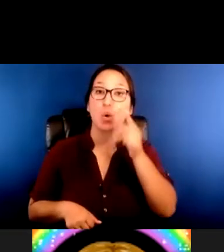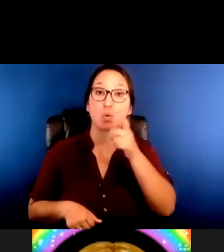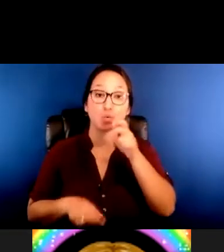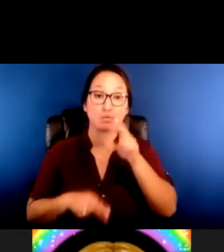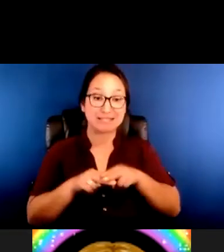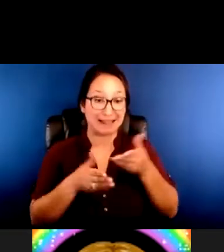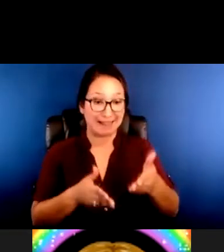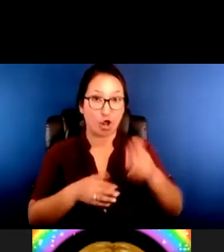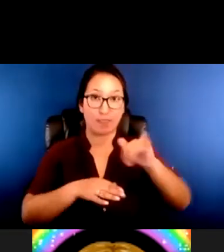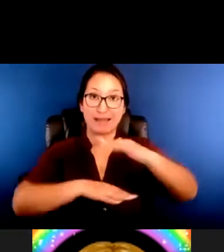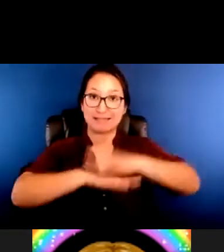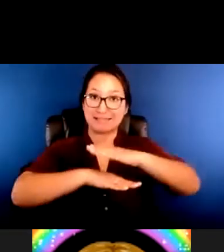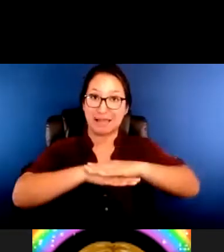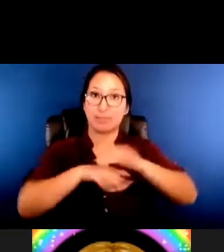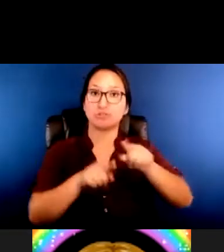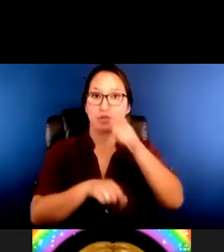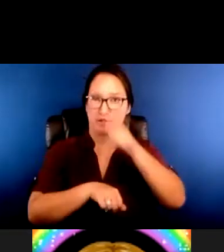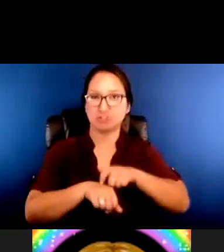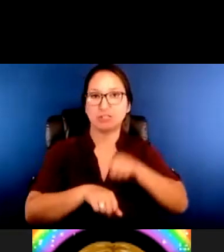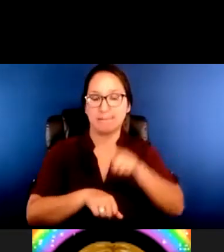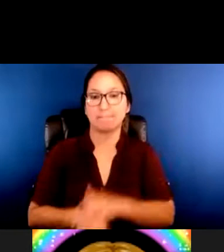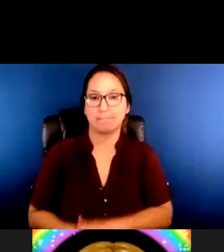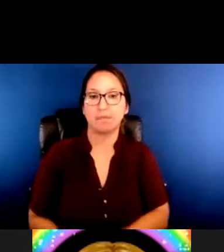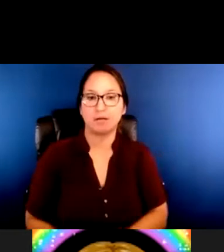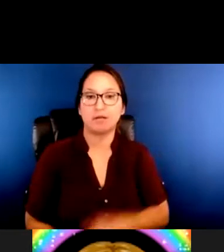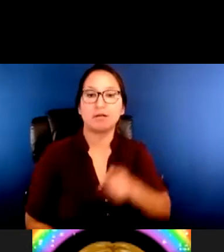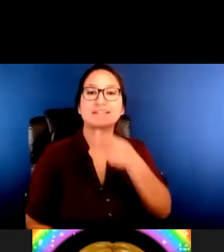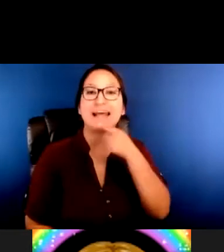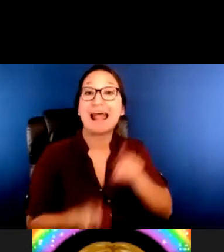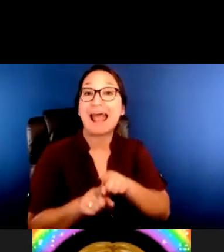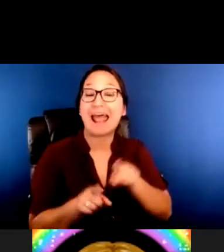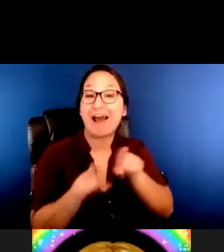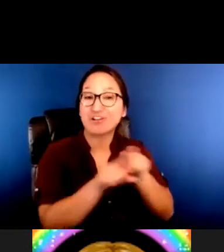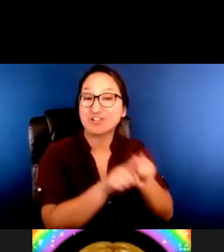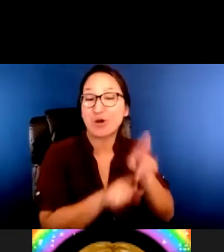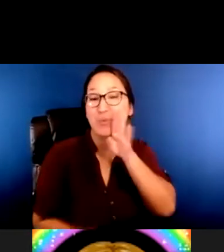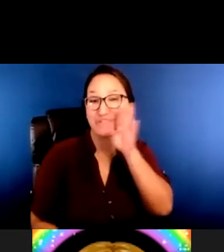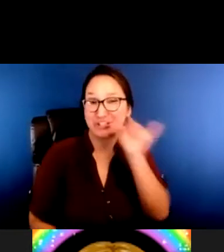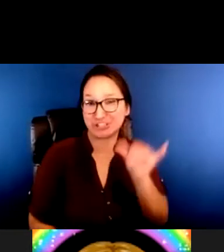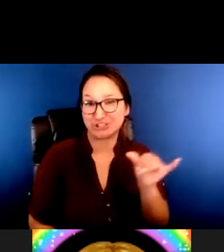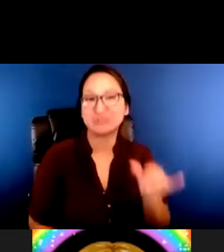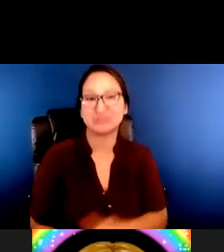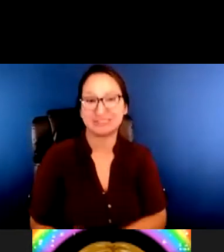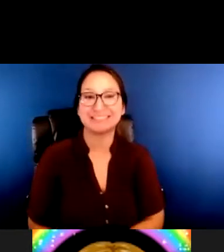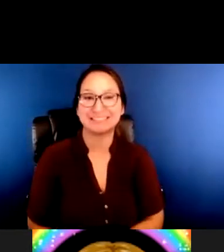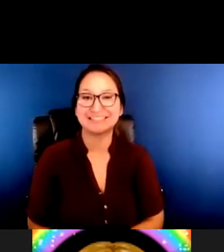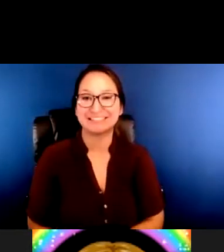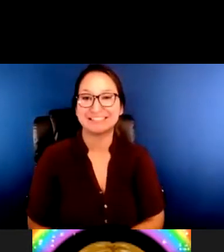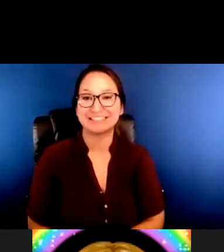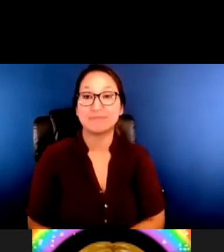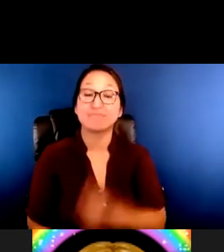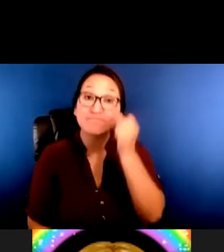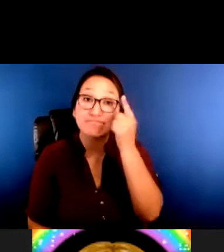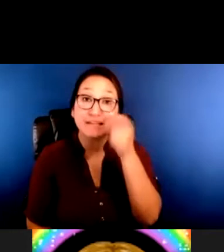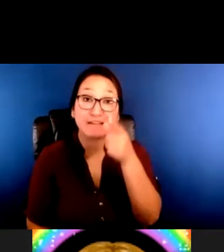lunch. And oh, go ahead. And breakfast too. Yes, and breakfast as well, which, by the way, if you did not know, breakfast and